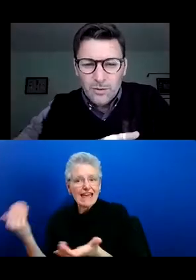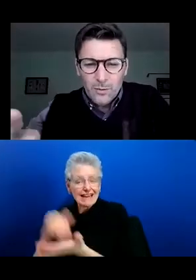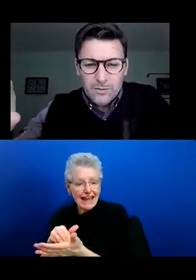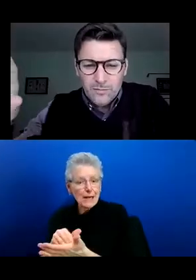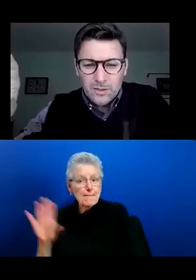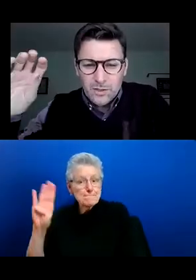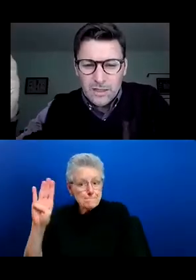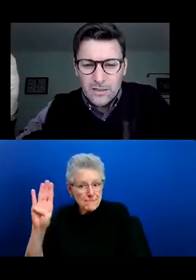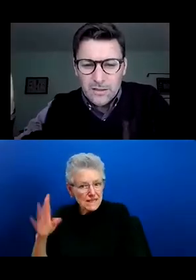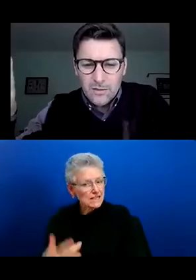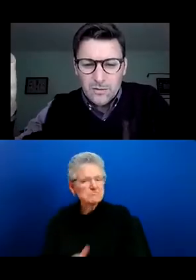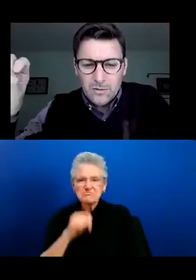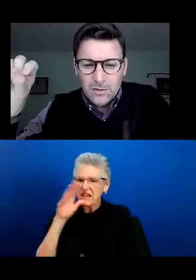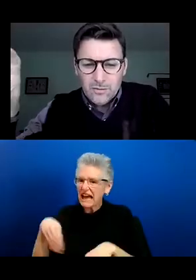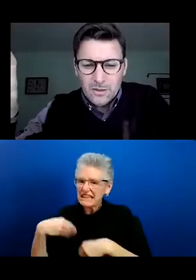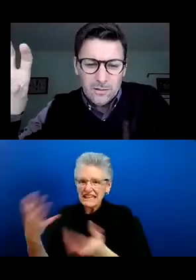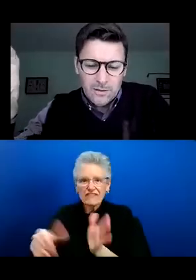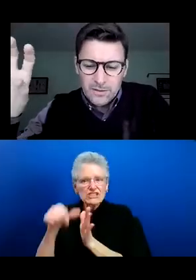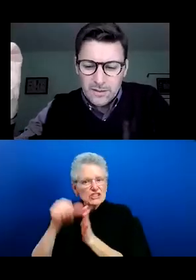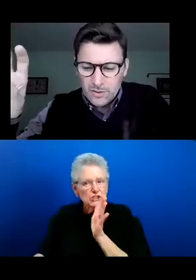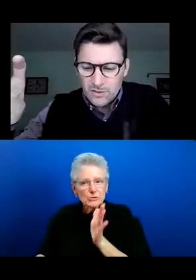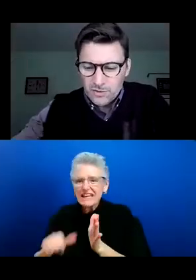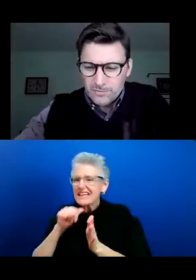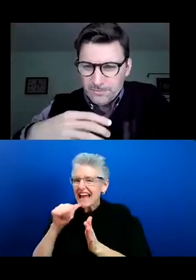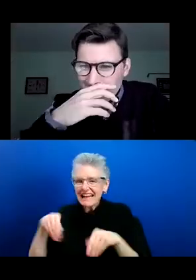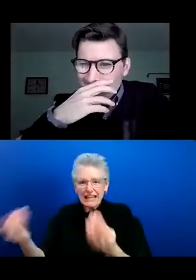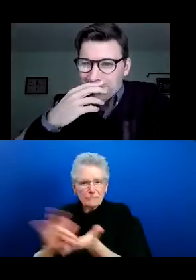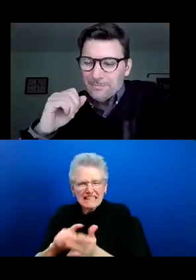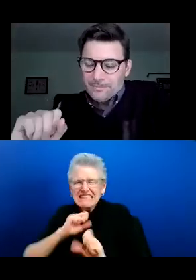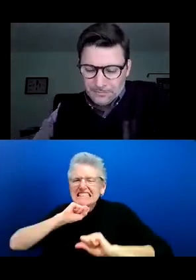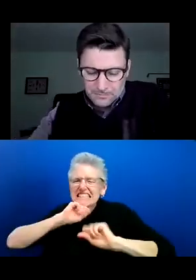with no intervention on that artery other than the lifestyle change.